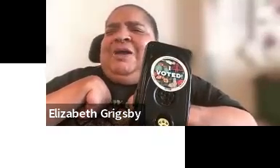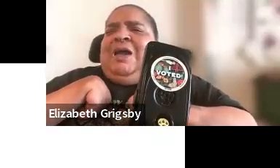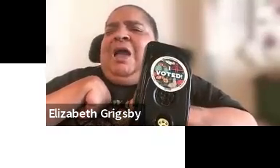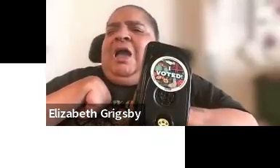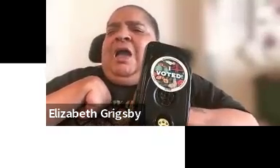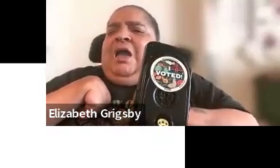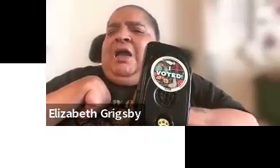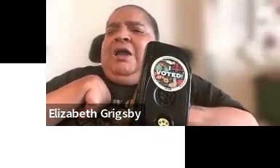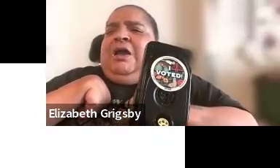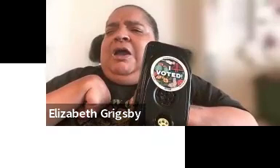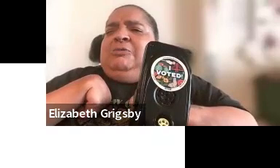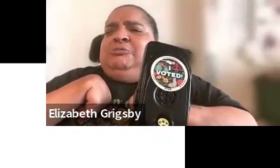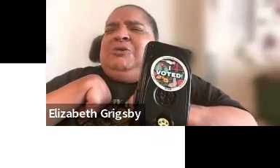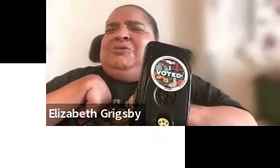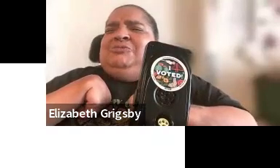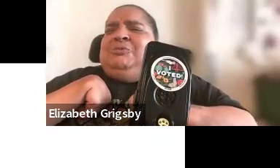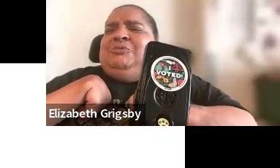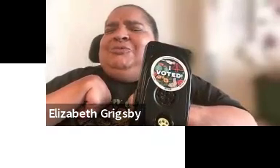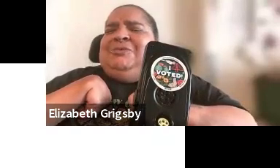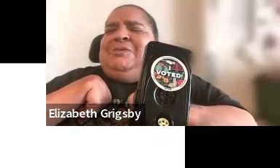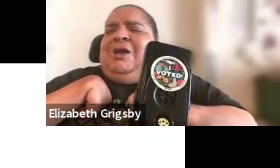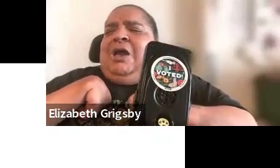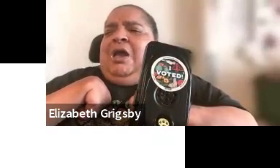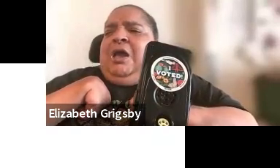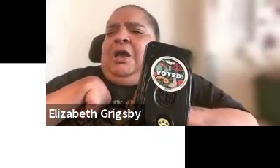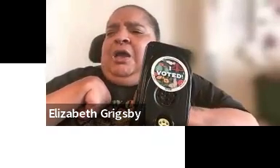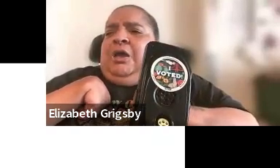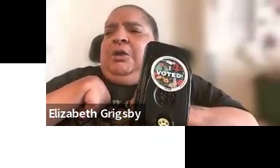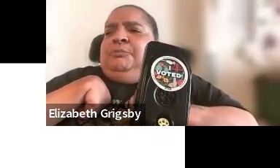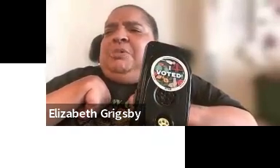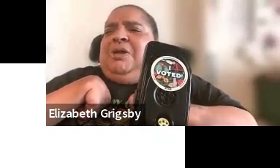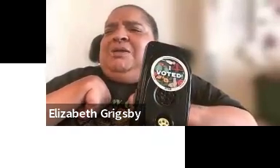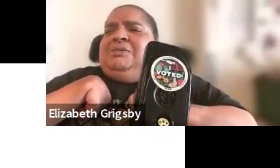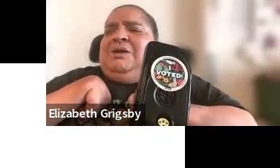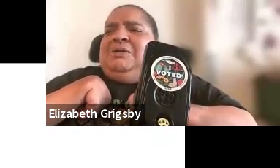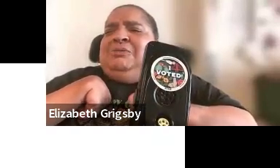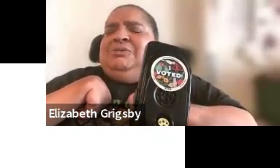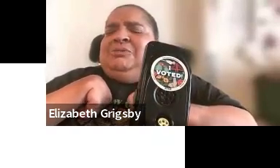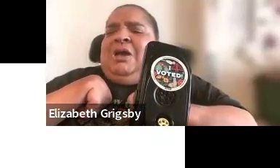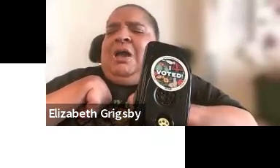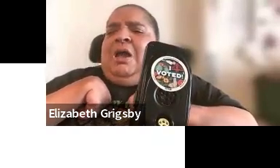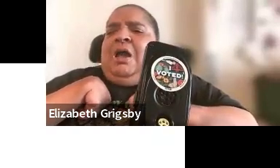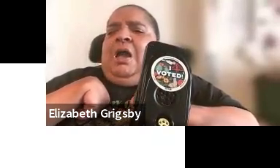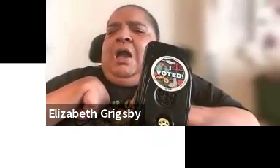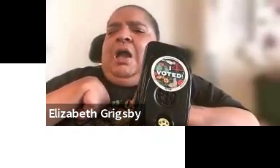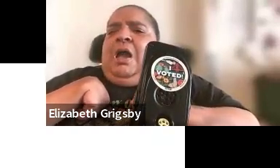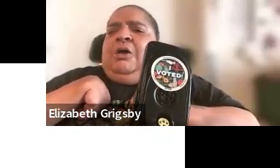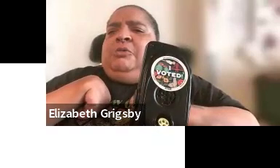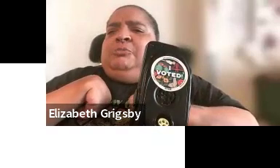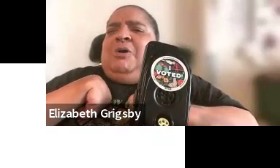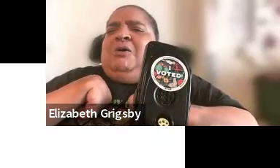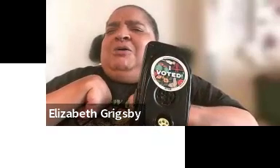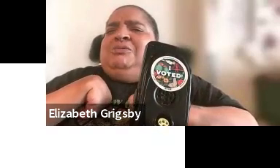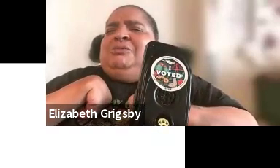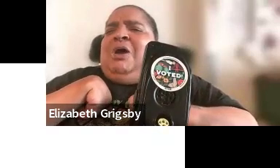organizations. It has resources in plain language